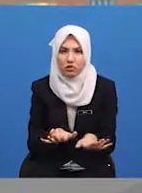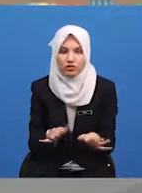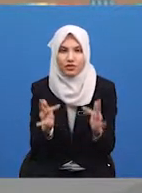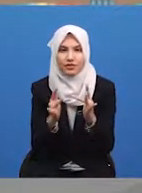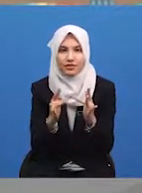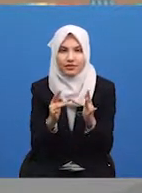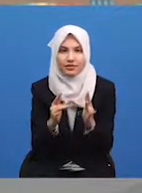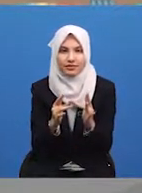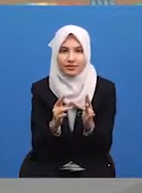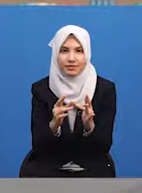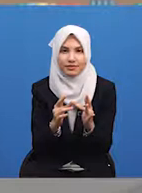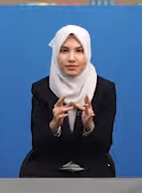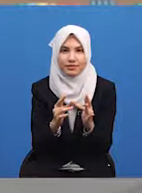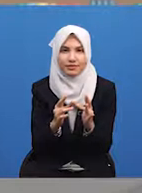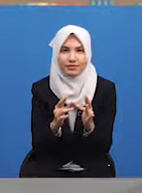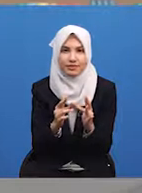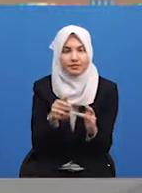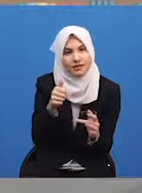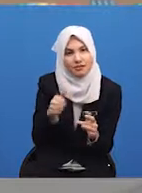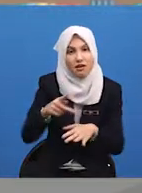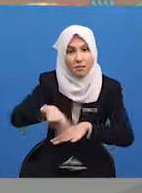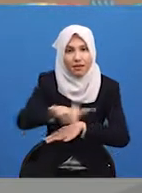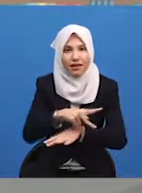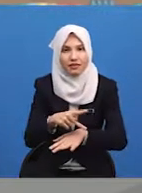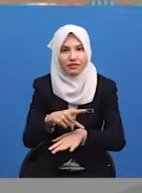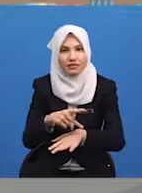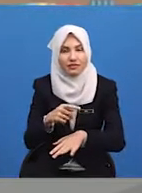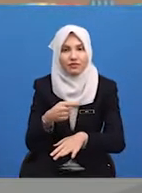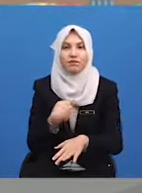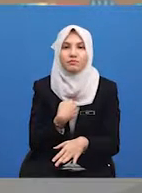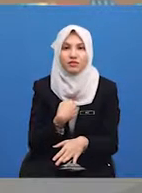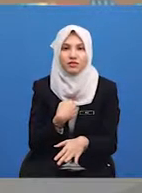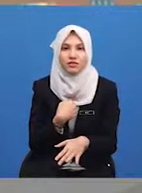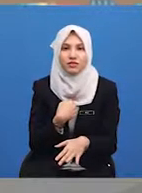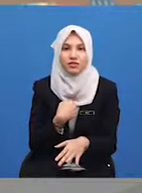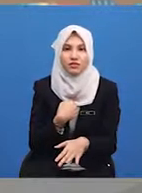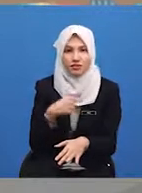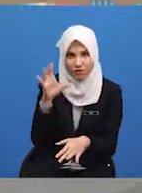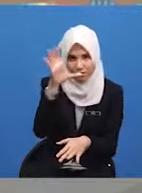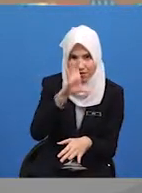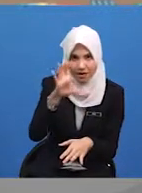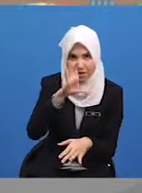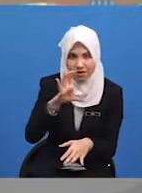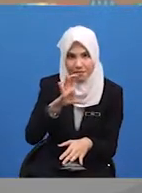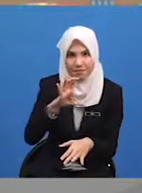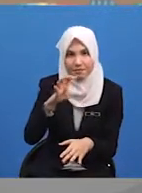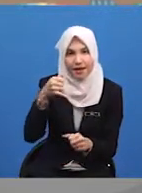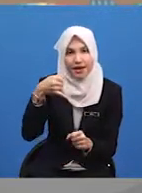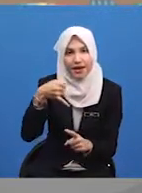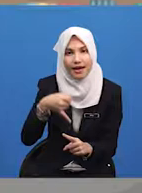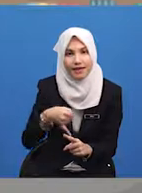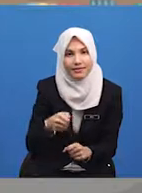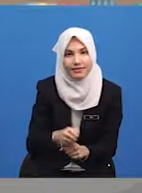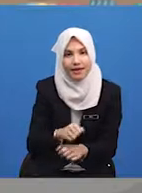online. The internet is a great place for me to explore my identity and share